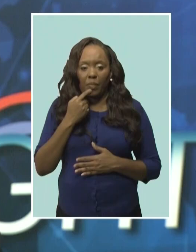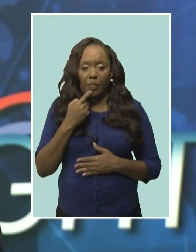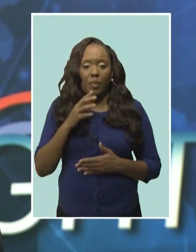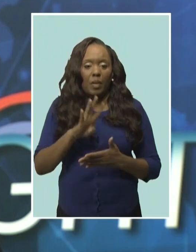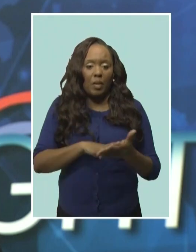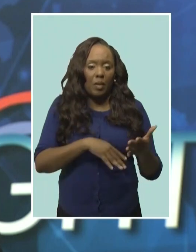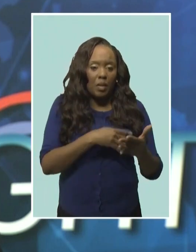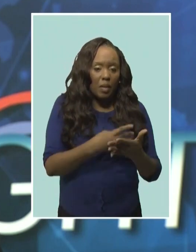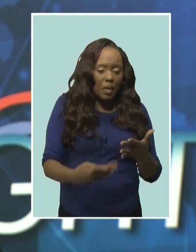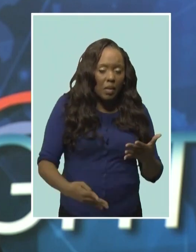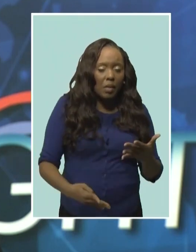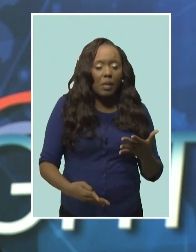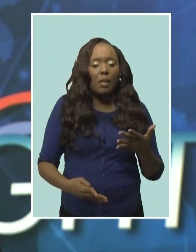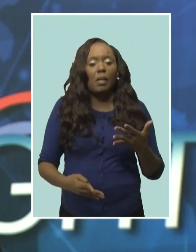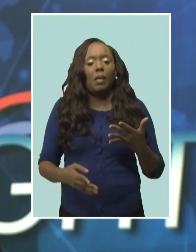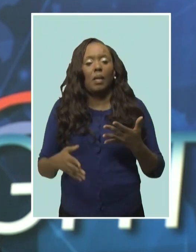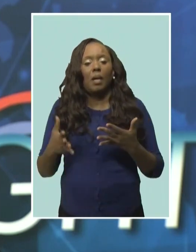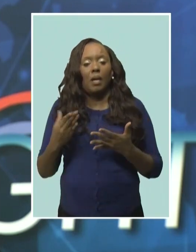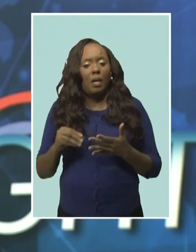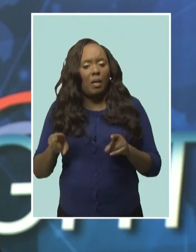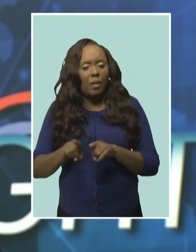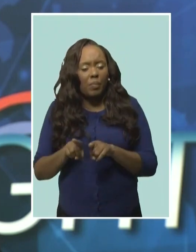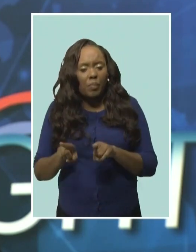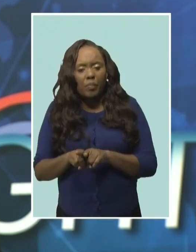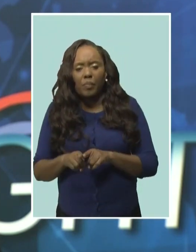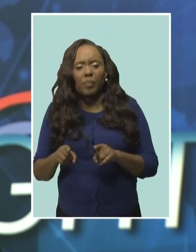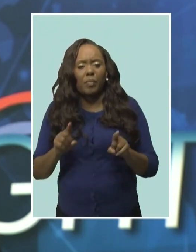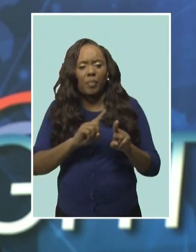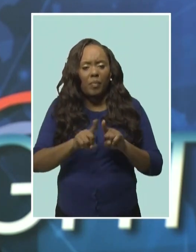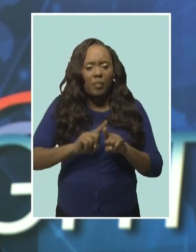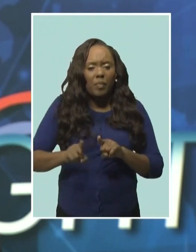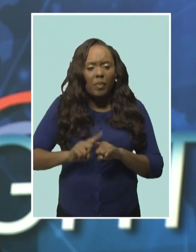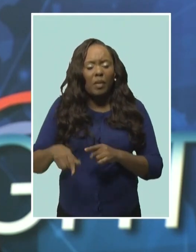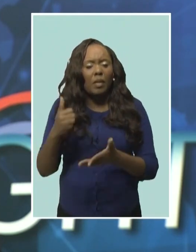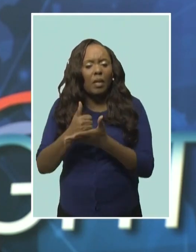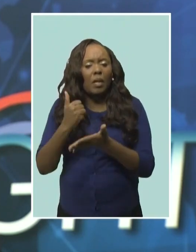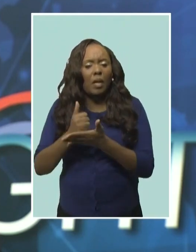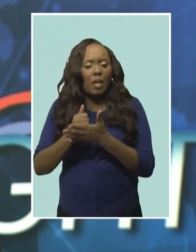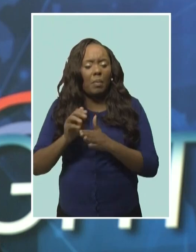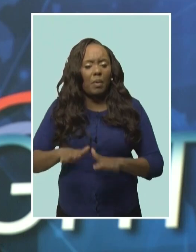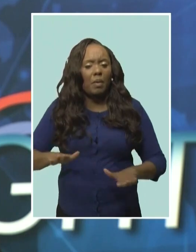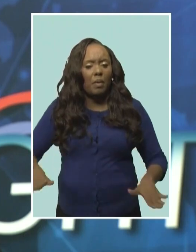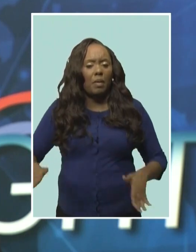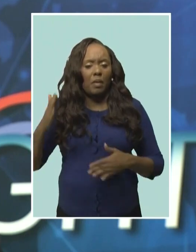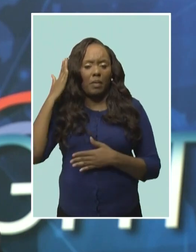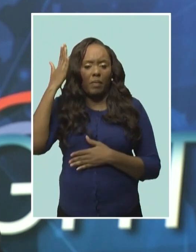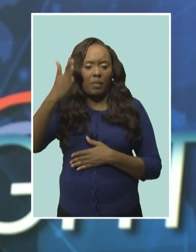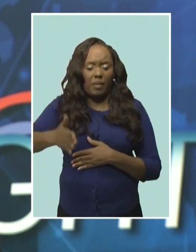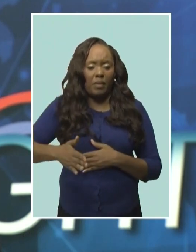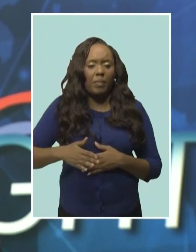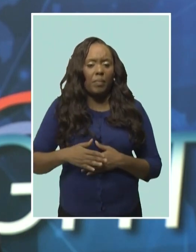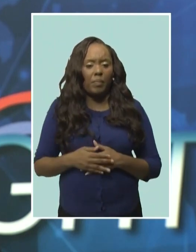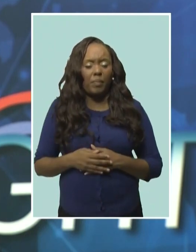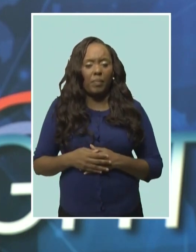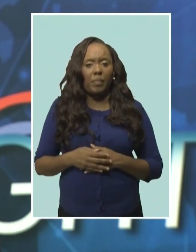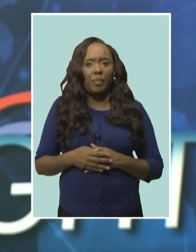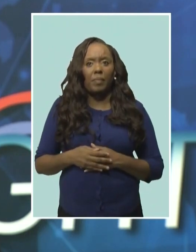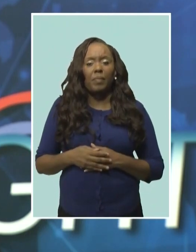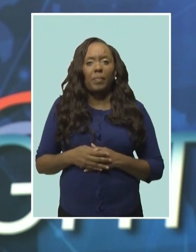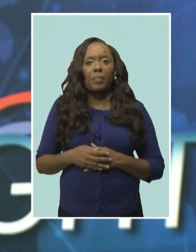McConney, says it is also about curricula and a number of other areas designed to take our children into the future.